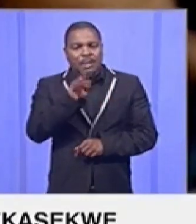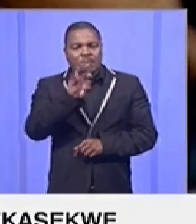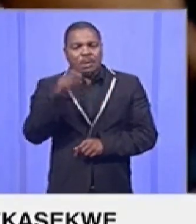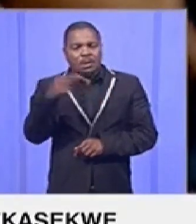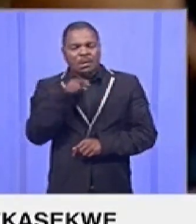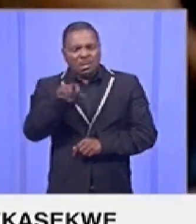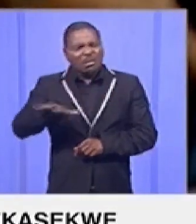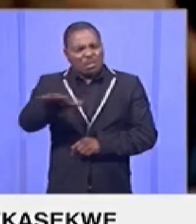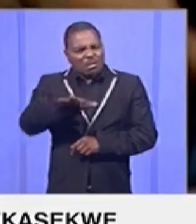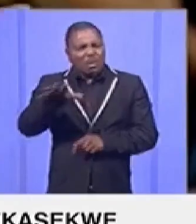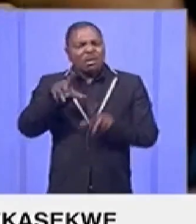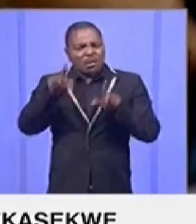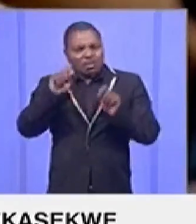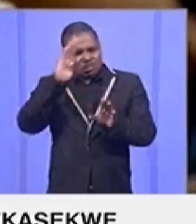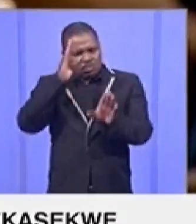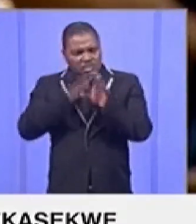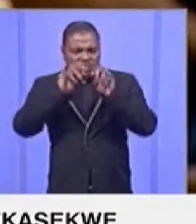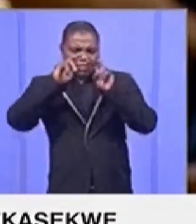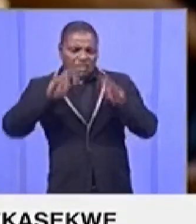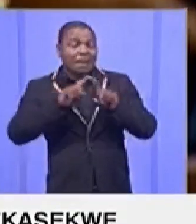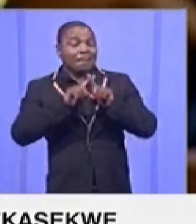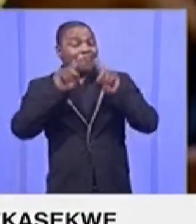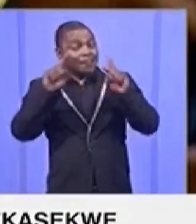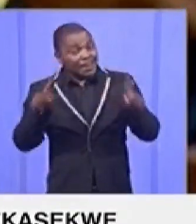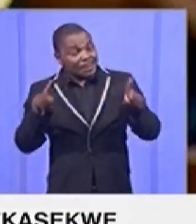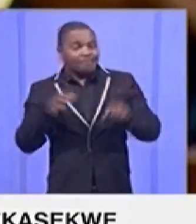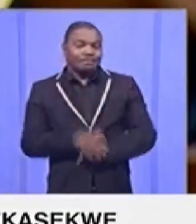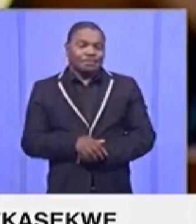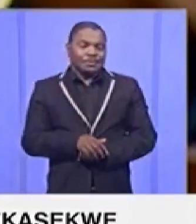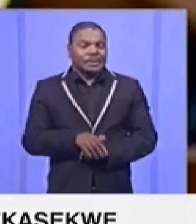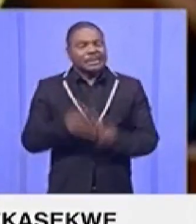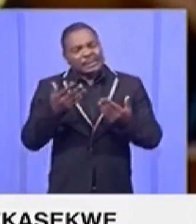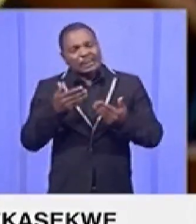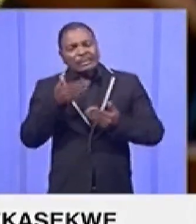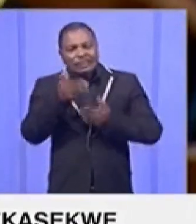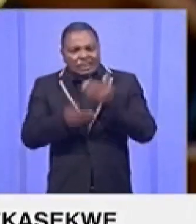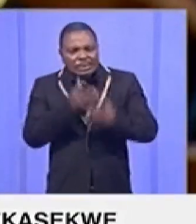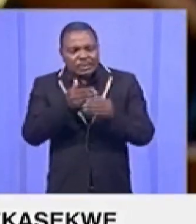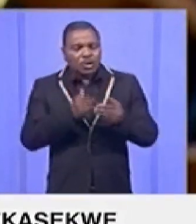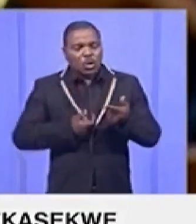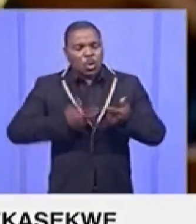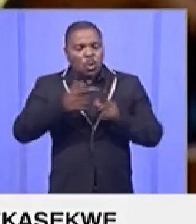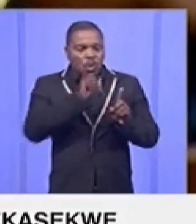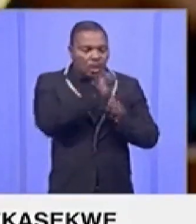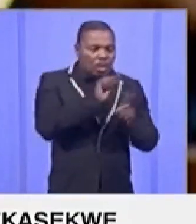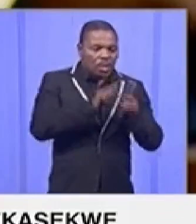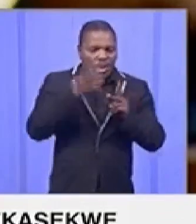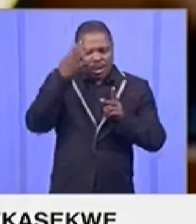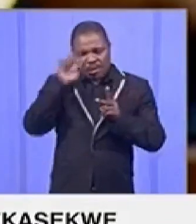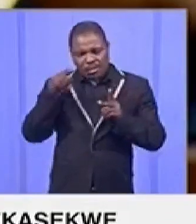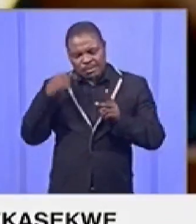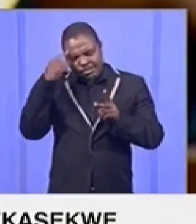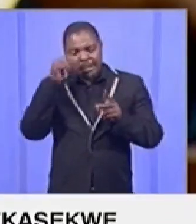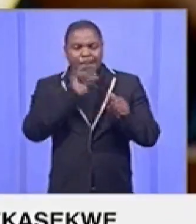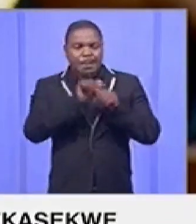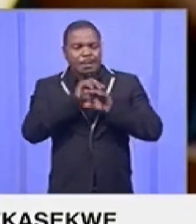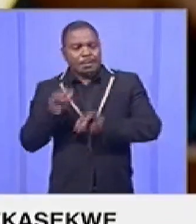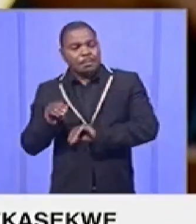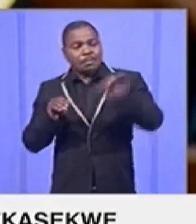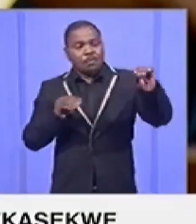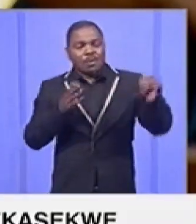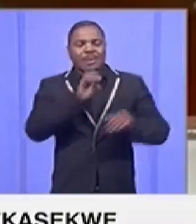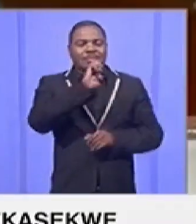a tlhaloganyo kwa Cape Town. Fela ka ntlha merero e tlhagisitsweng, puso le babueledi ba ga Mafe ba dumalane gore a sekasekwe kwa